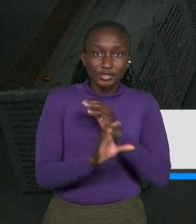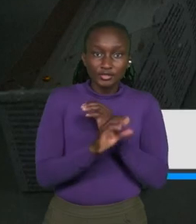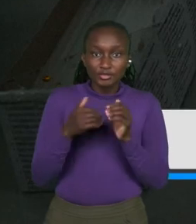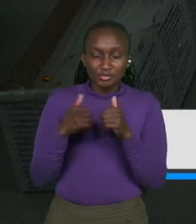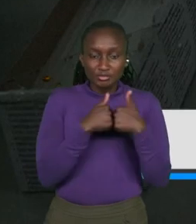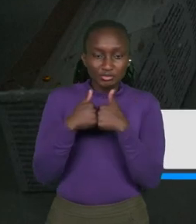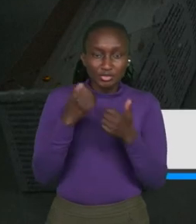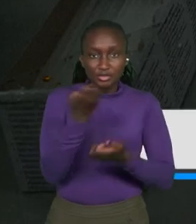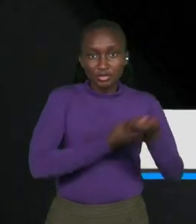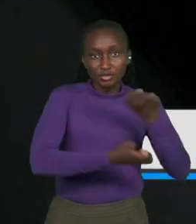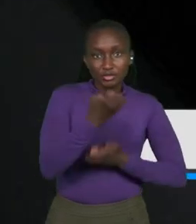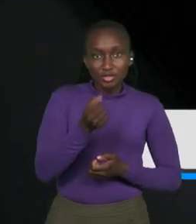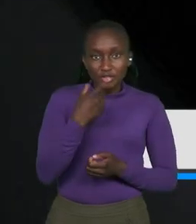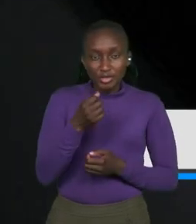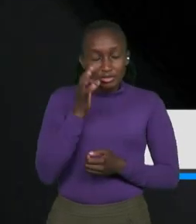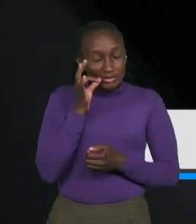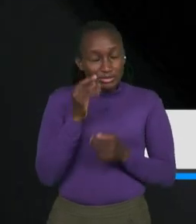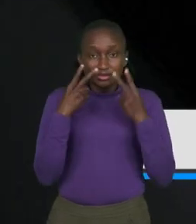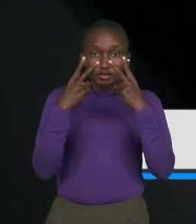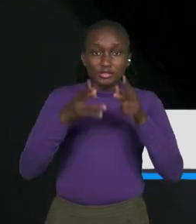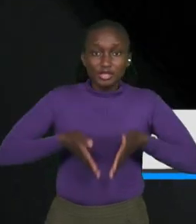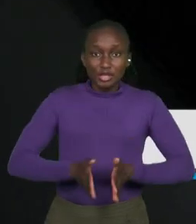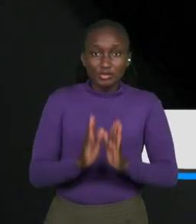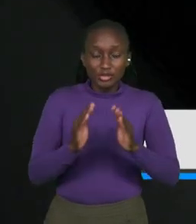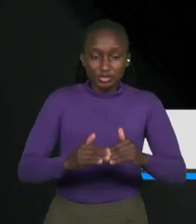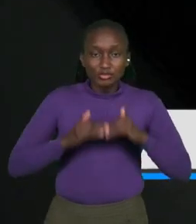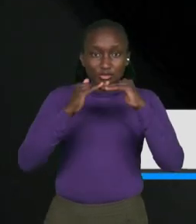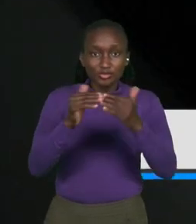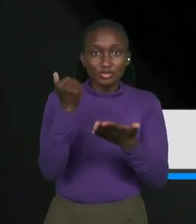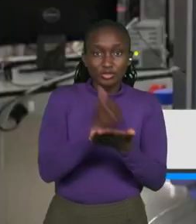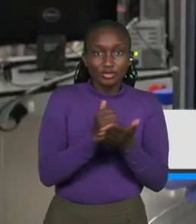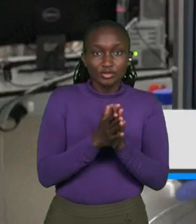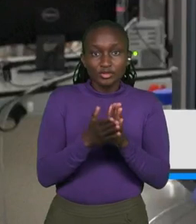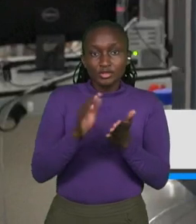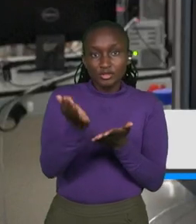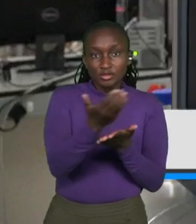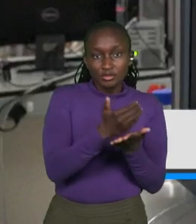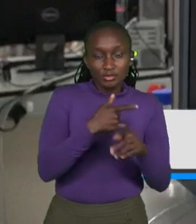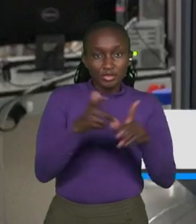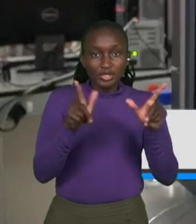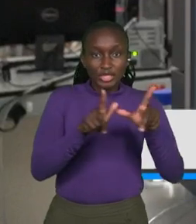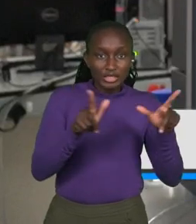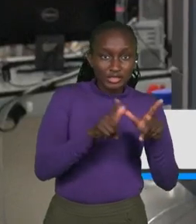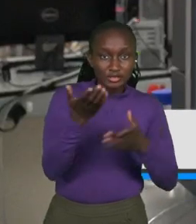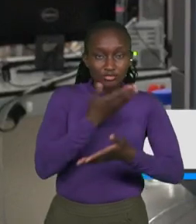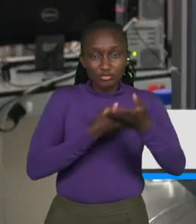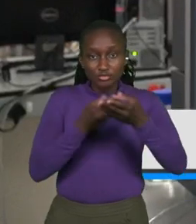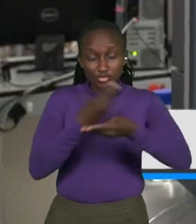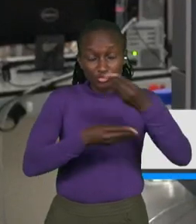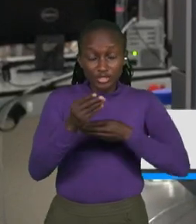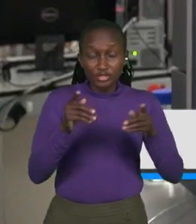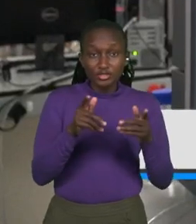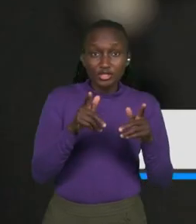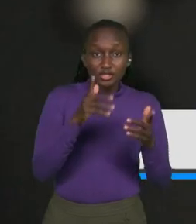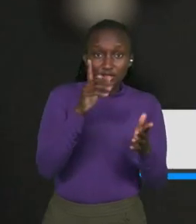struggling economy, medical cannabis is seen as a way to boost employment and revenue. But a license to trade legally costs about